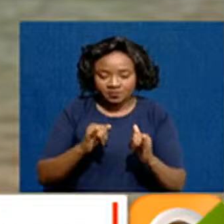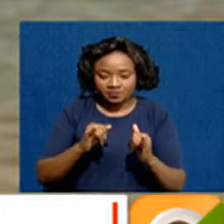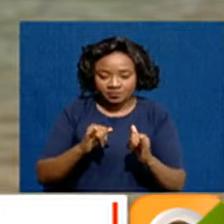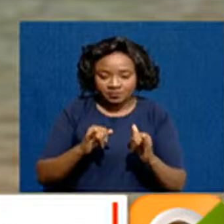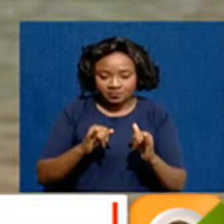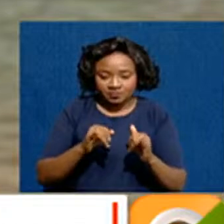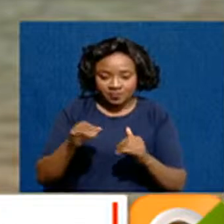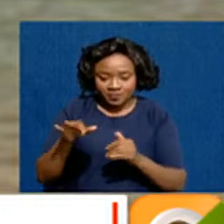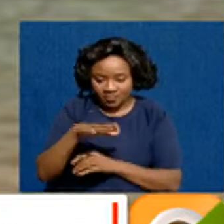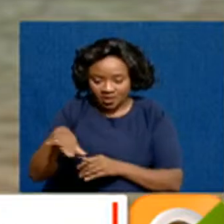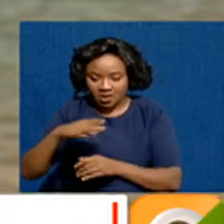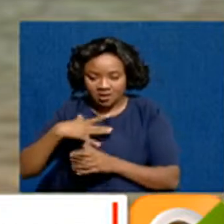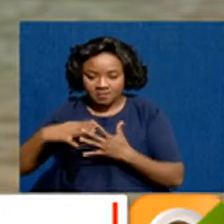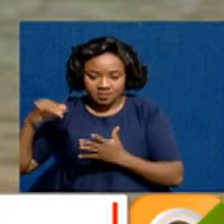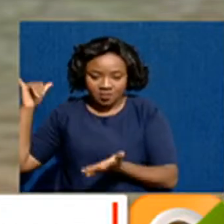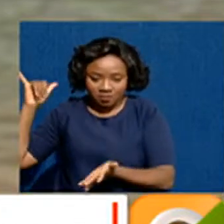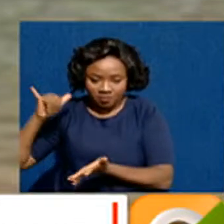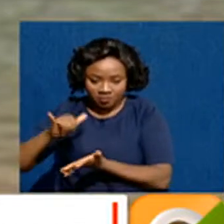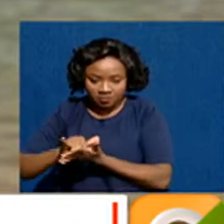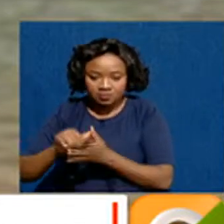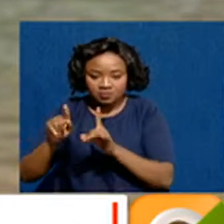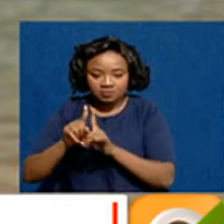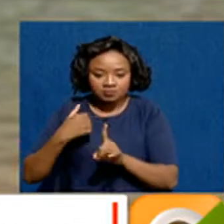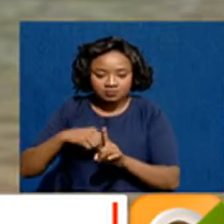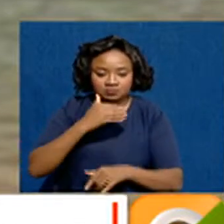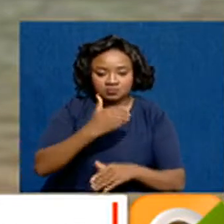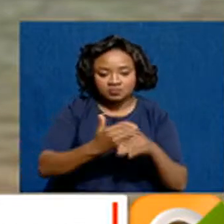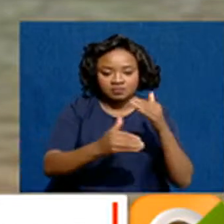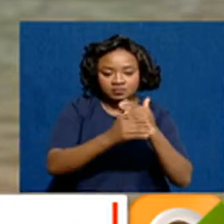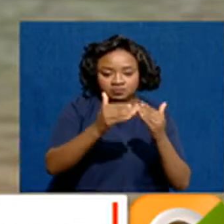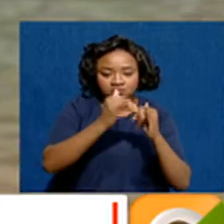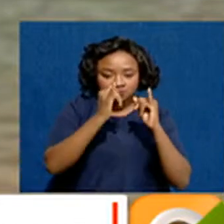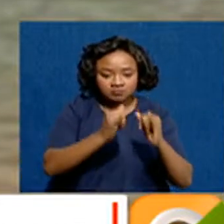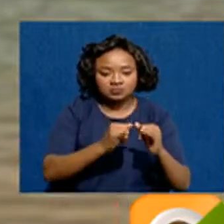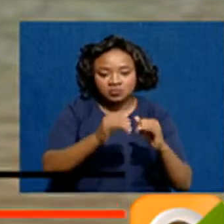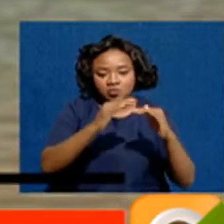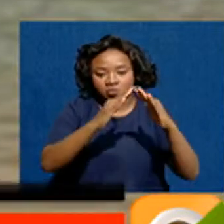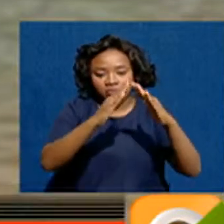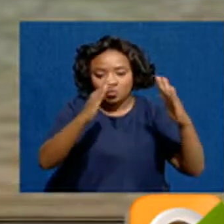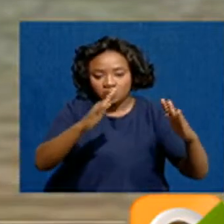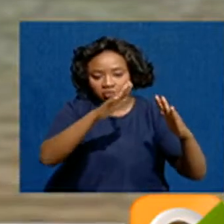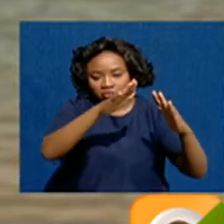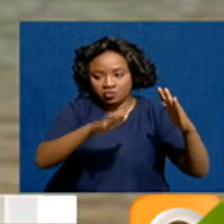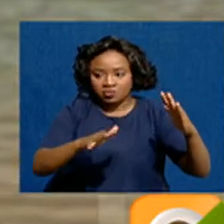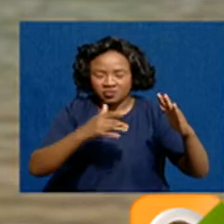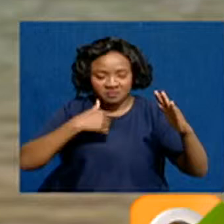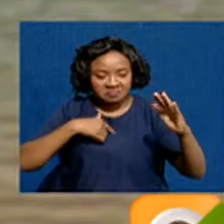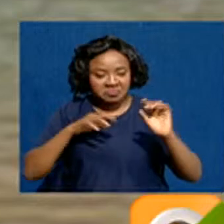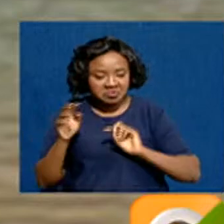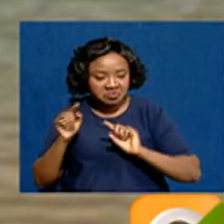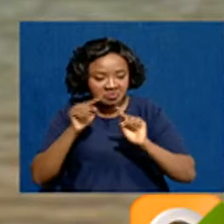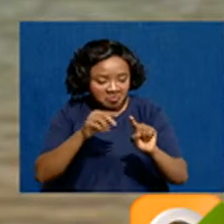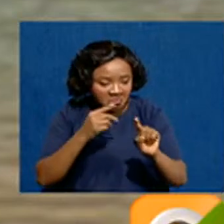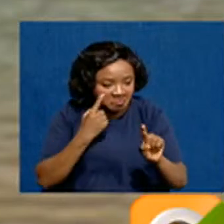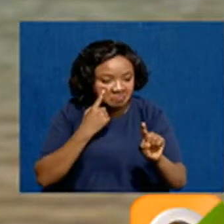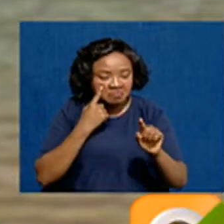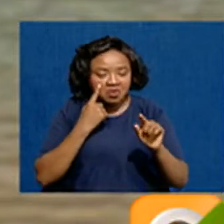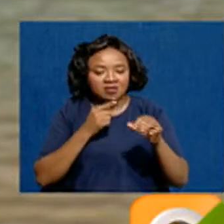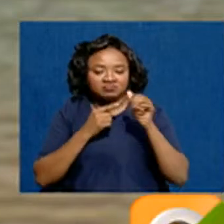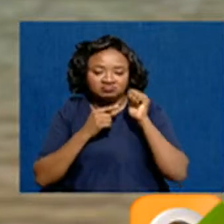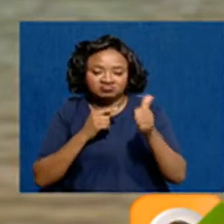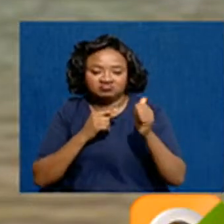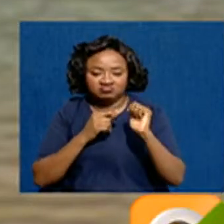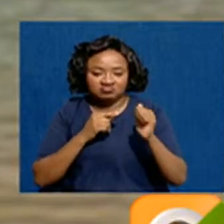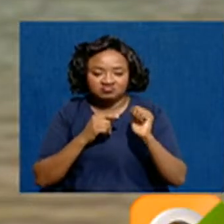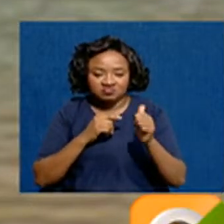a new roof. And the contractor is on site, and the progress is going on. So I was very impressed today with the progress that is going on at the